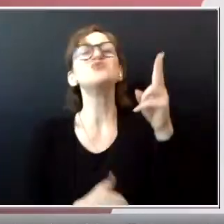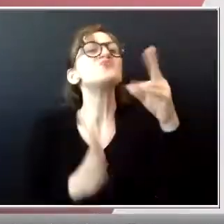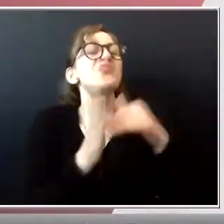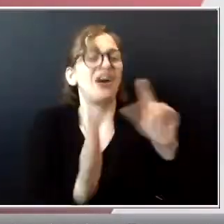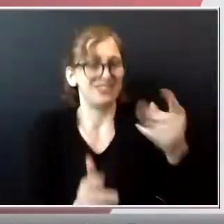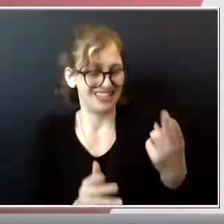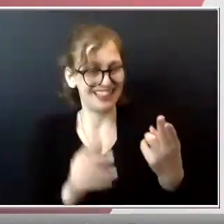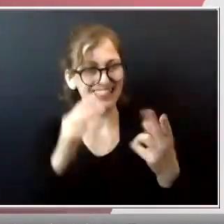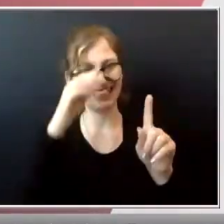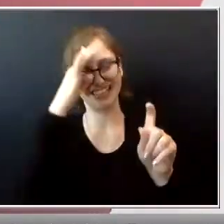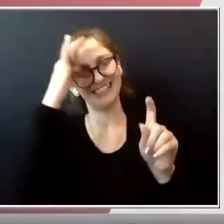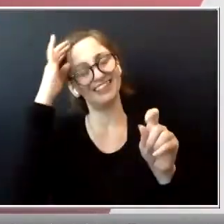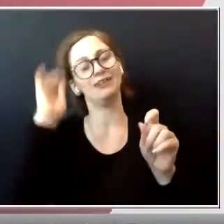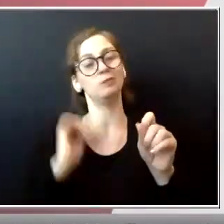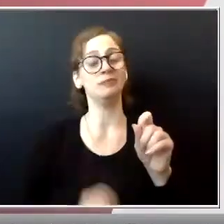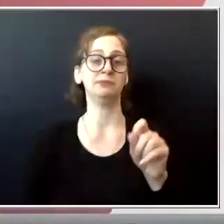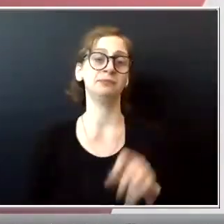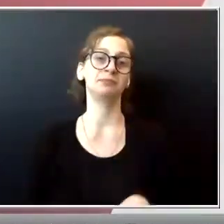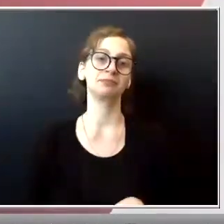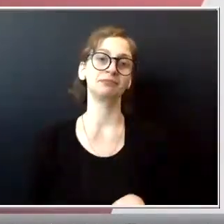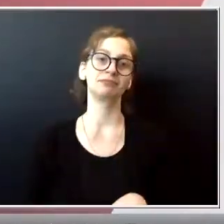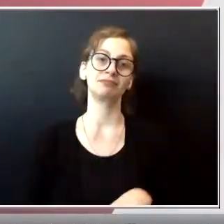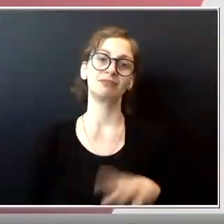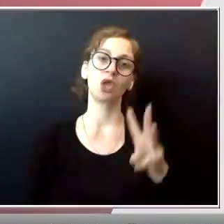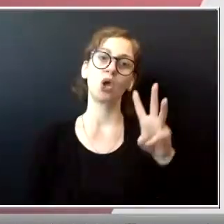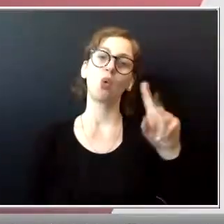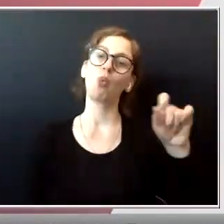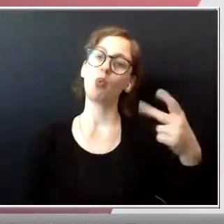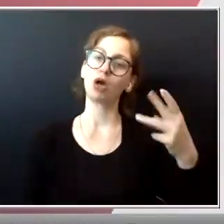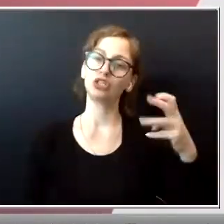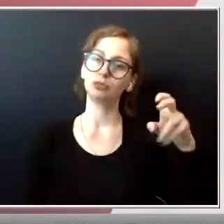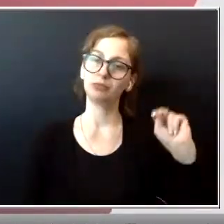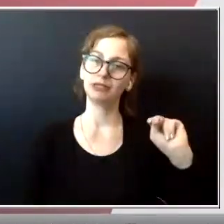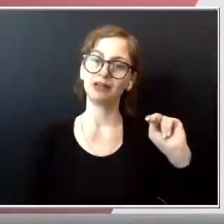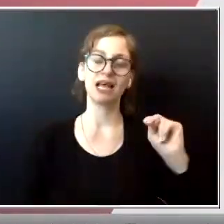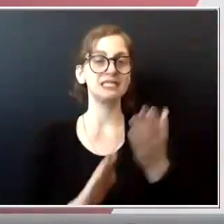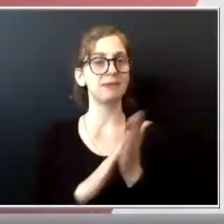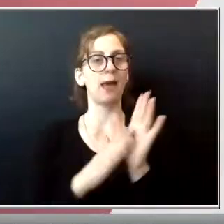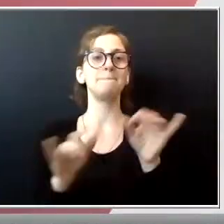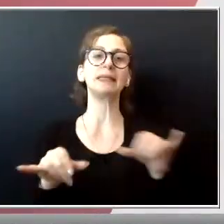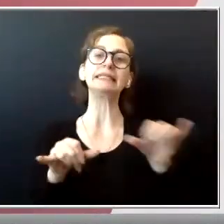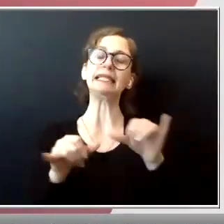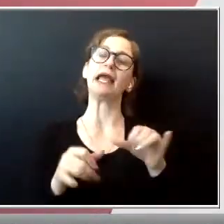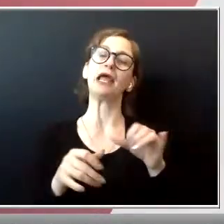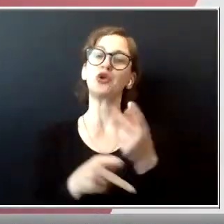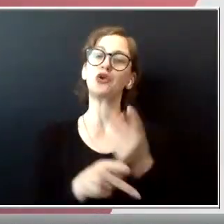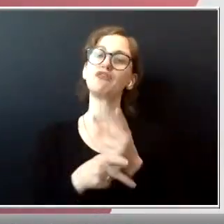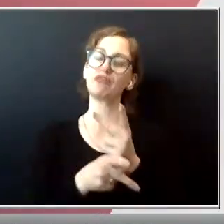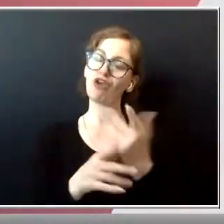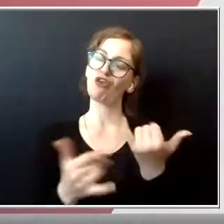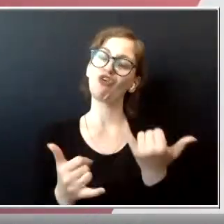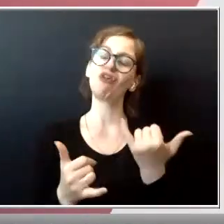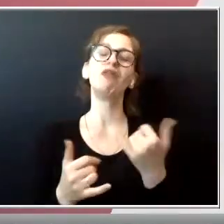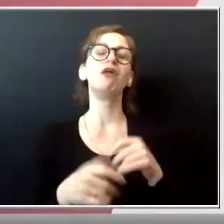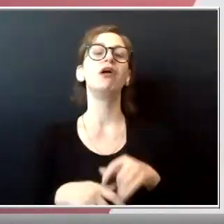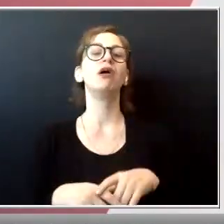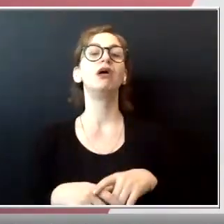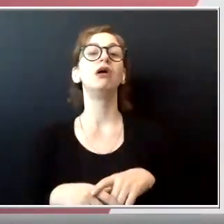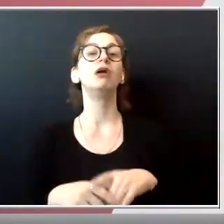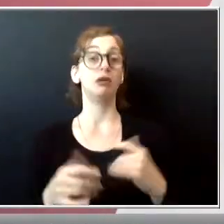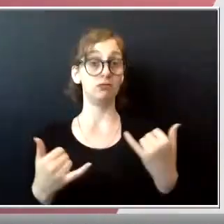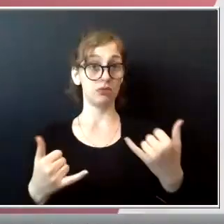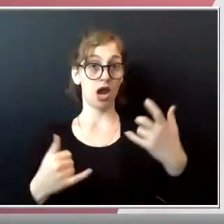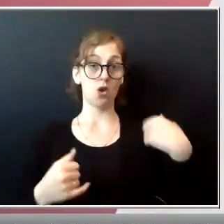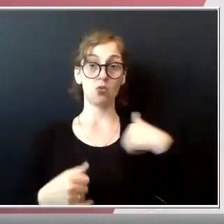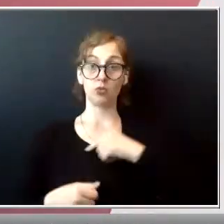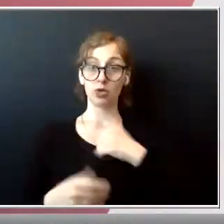Watchman has become the standard of care at this time. What we are looking at, so as of now, we are still implanting in patients who cannot